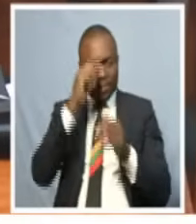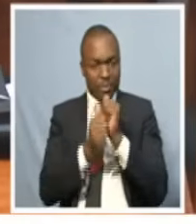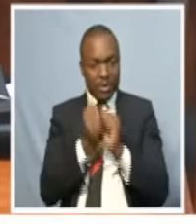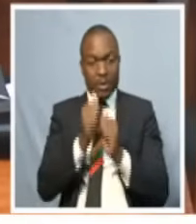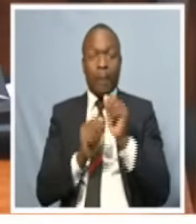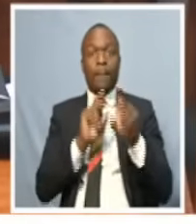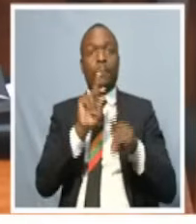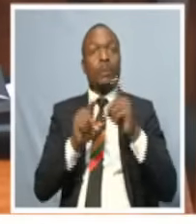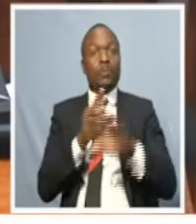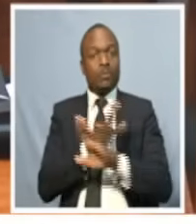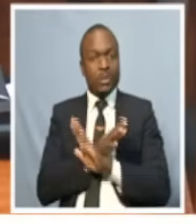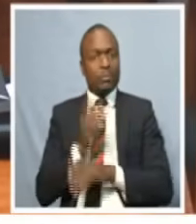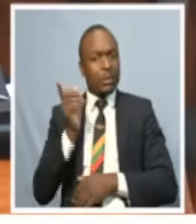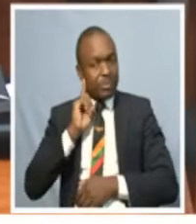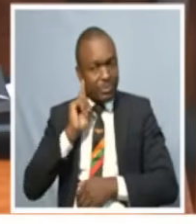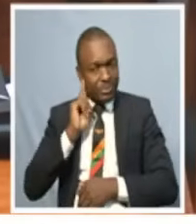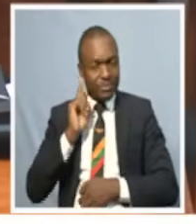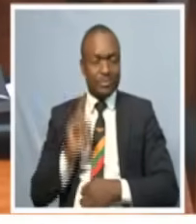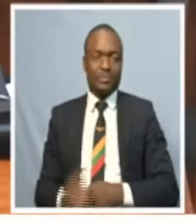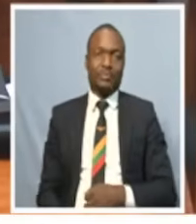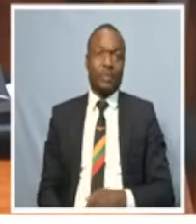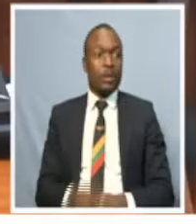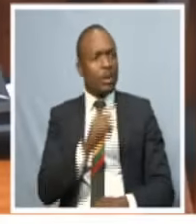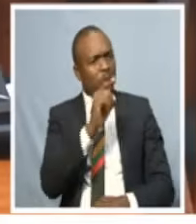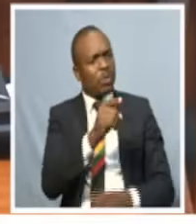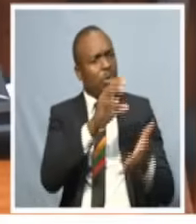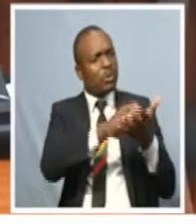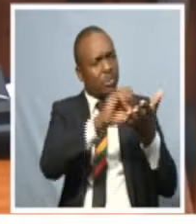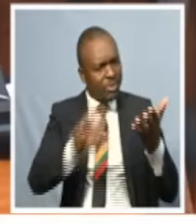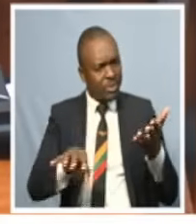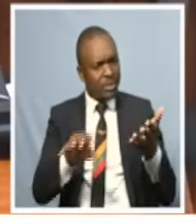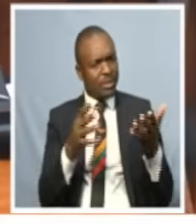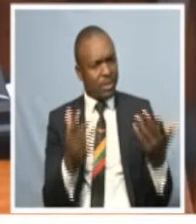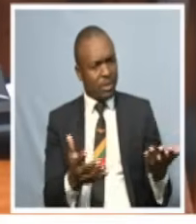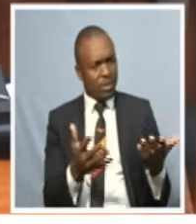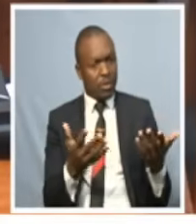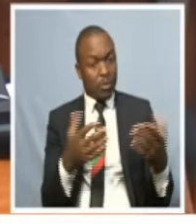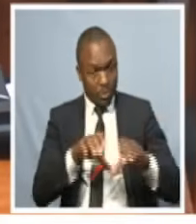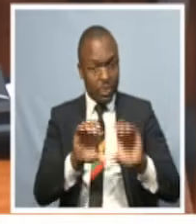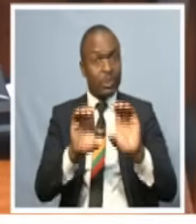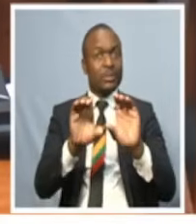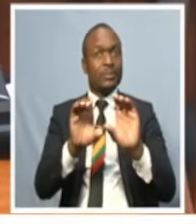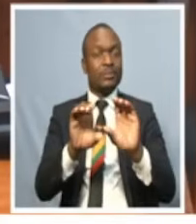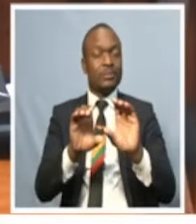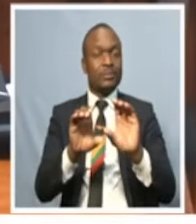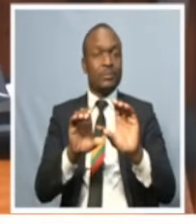the Zambians are listening. So are you withdrawing, or we move on?